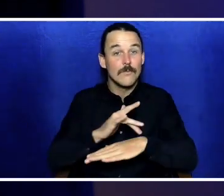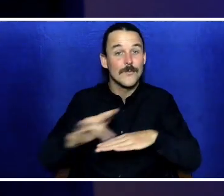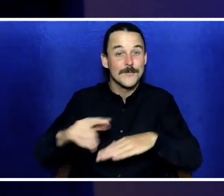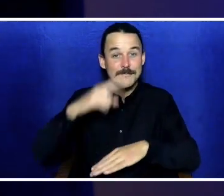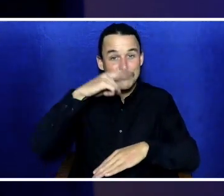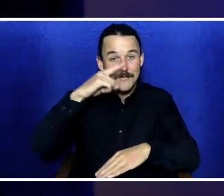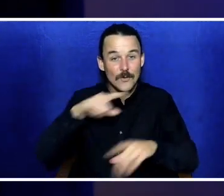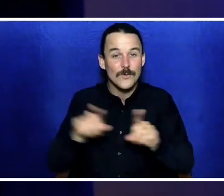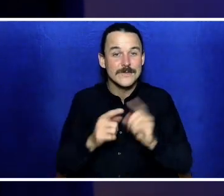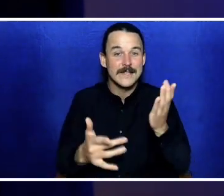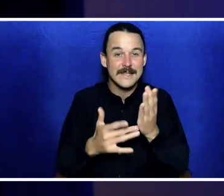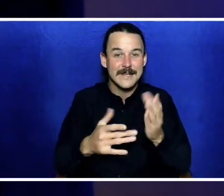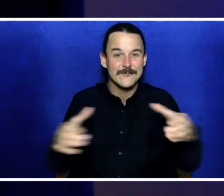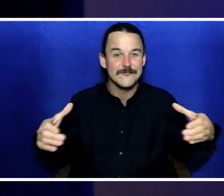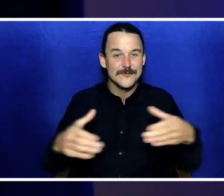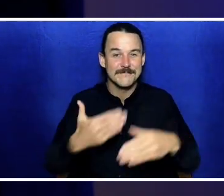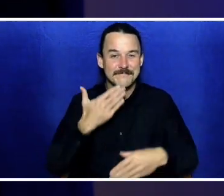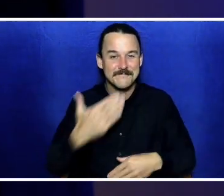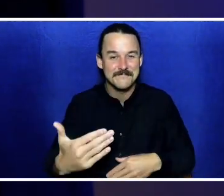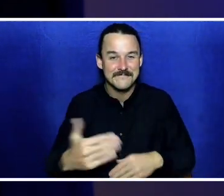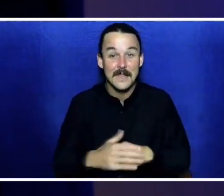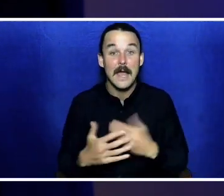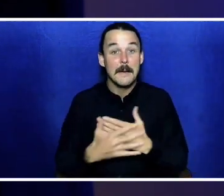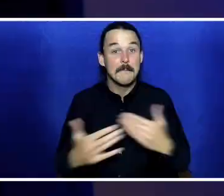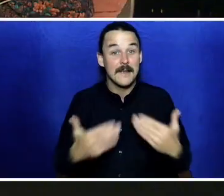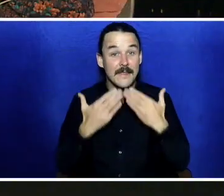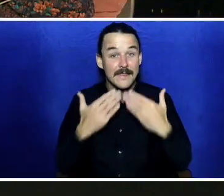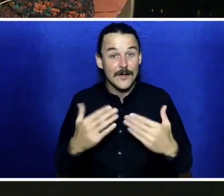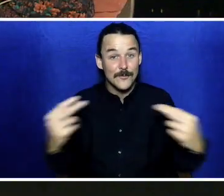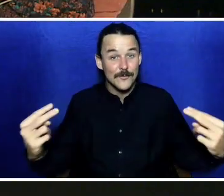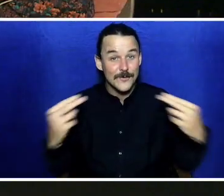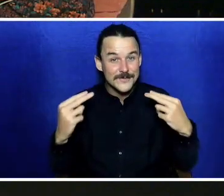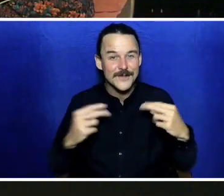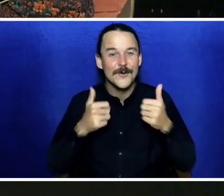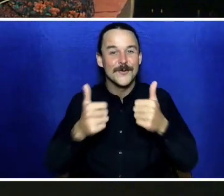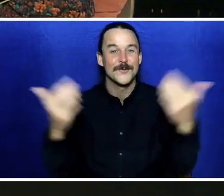performers, and our technical crew. Thank you so much for joining us, and good night.